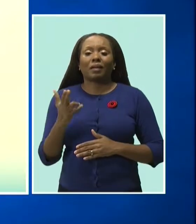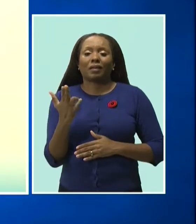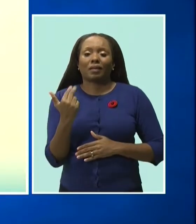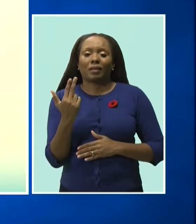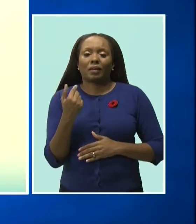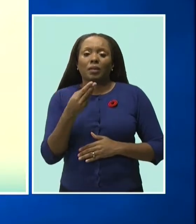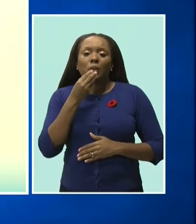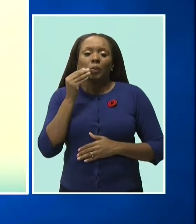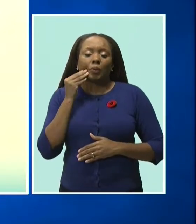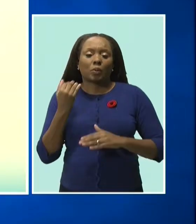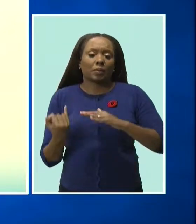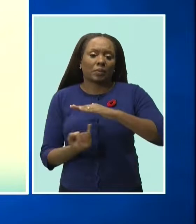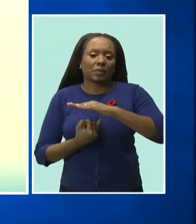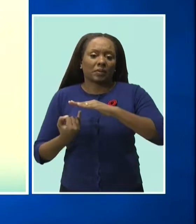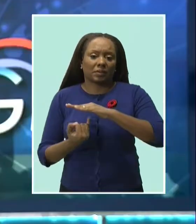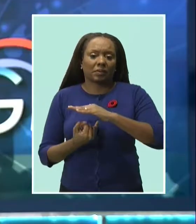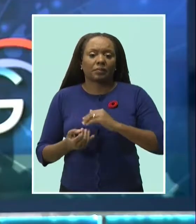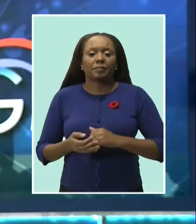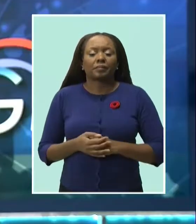6,413 in home isolation.